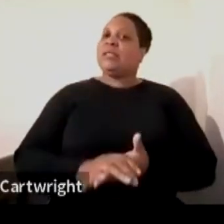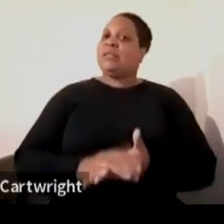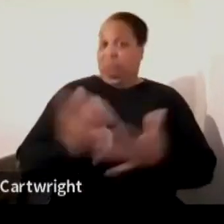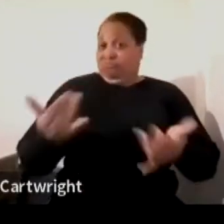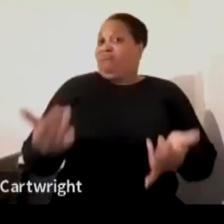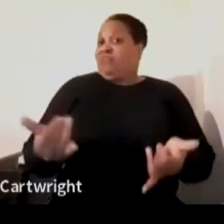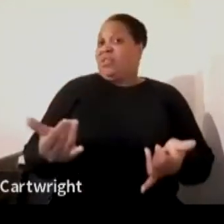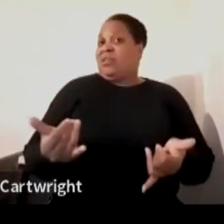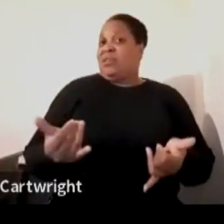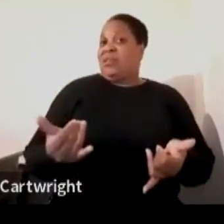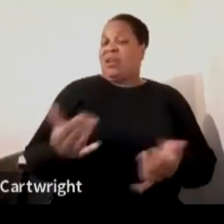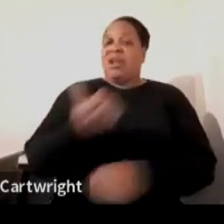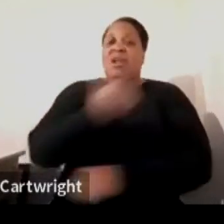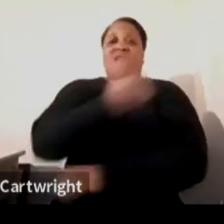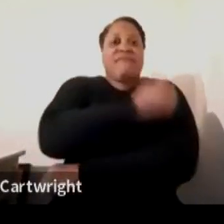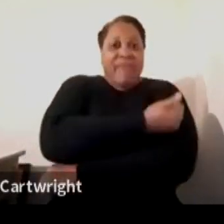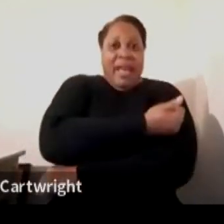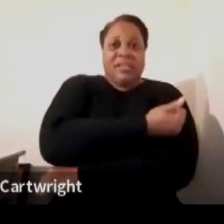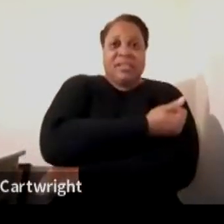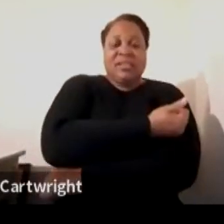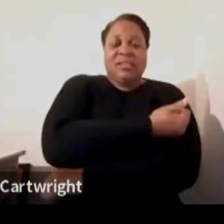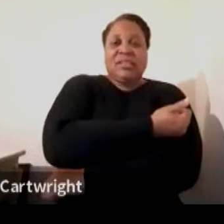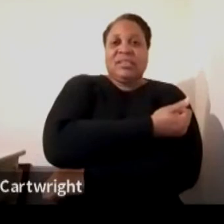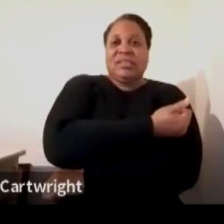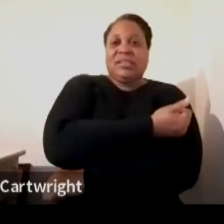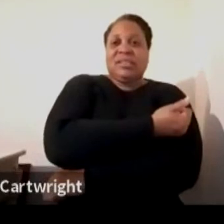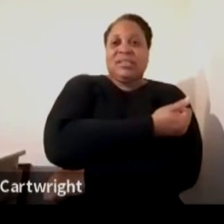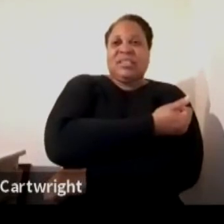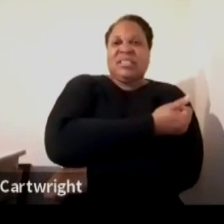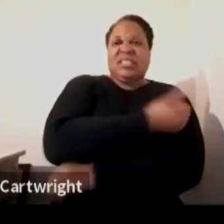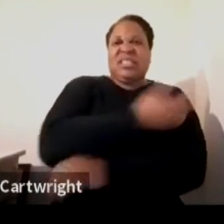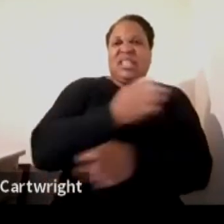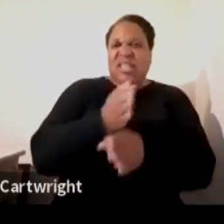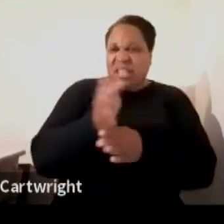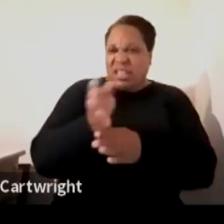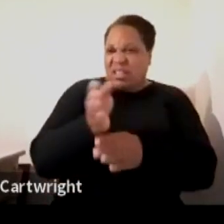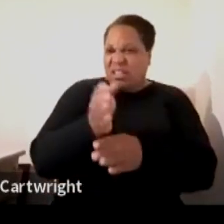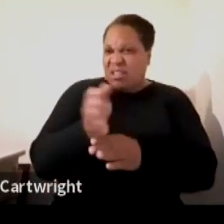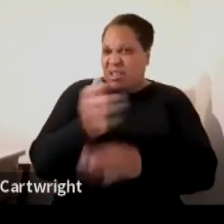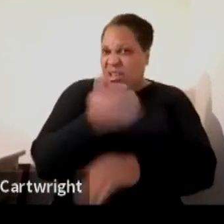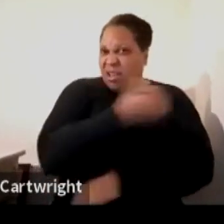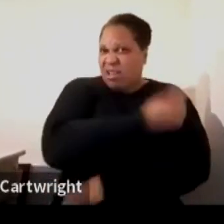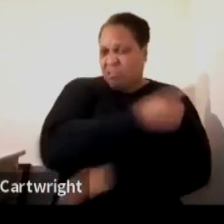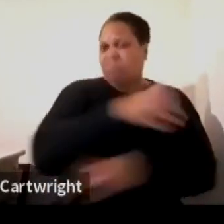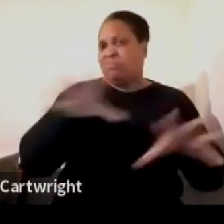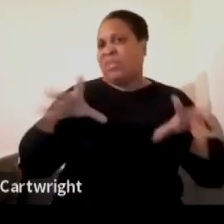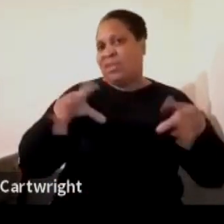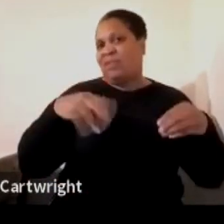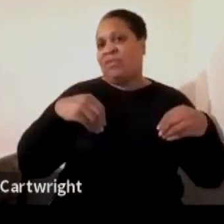the vaccines, the main vaccines have been approved